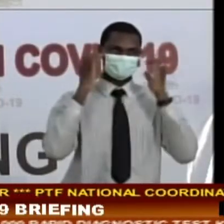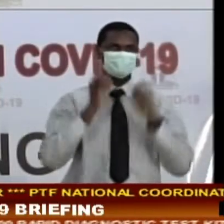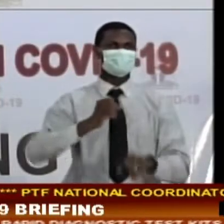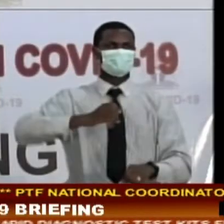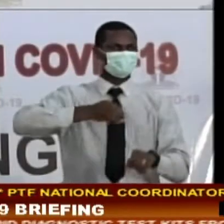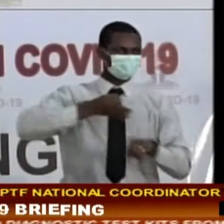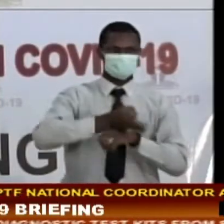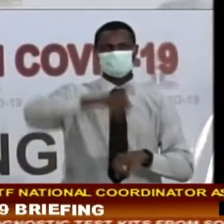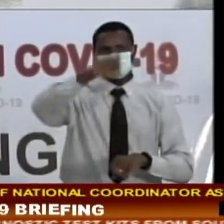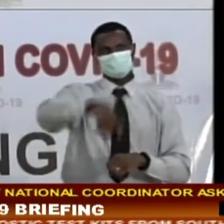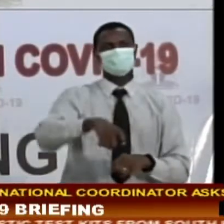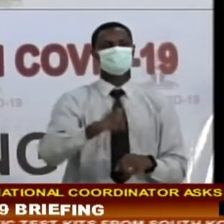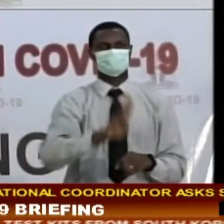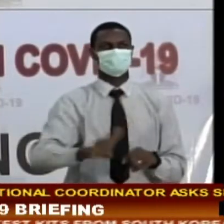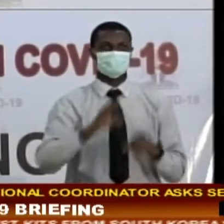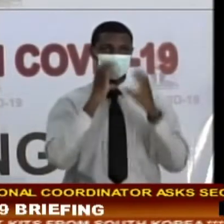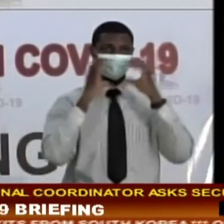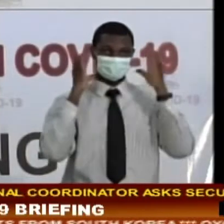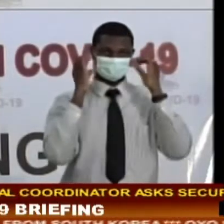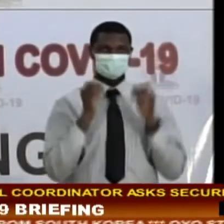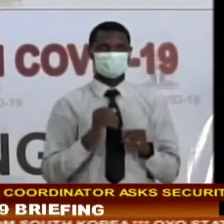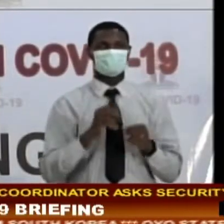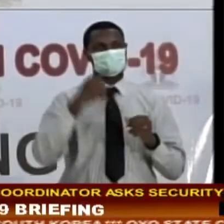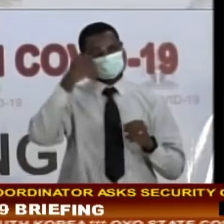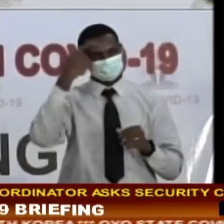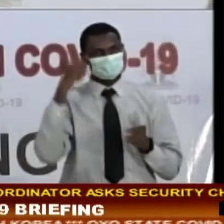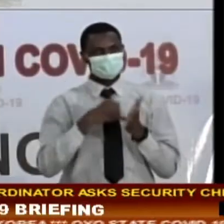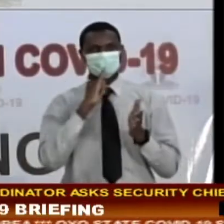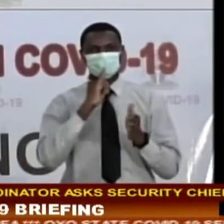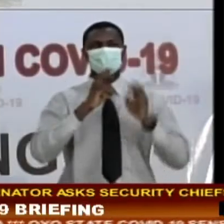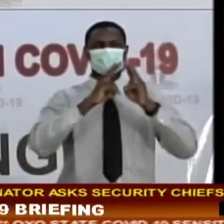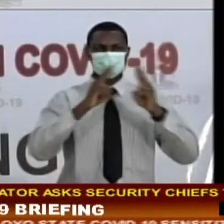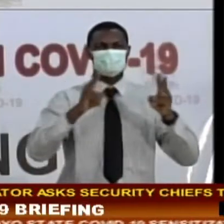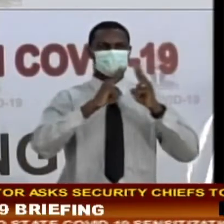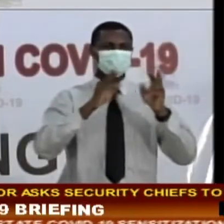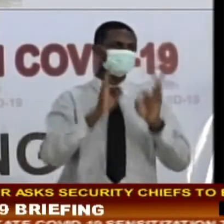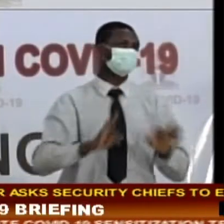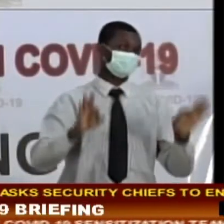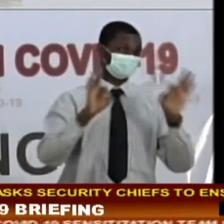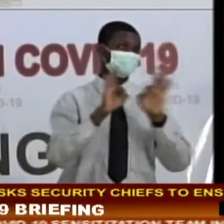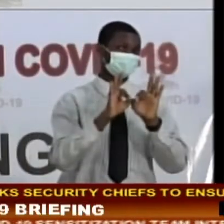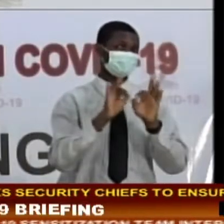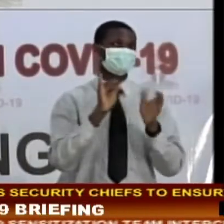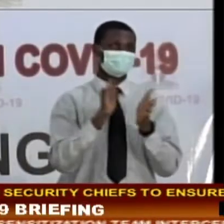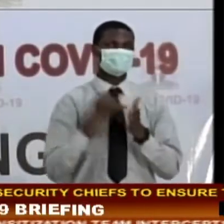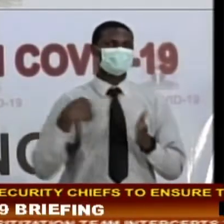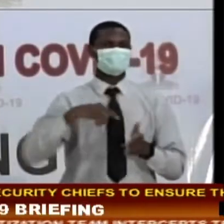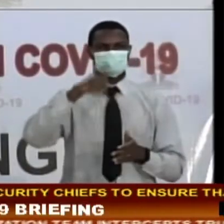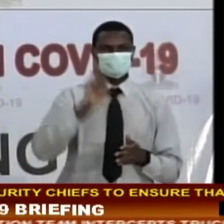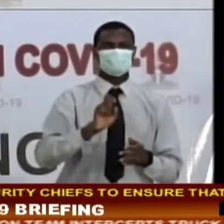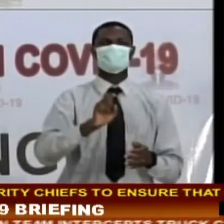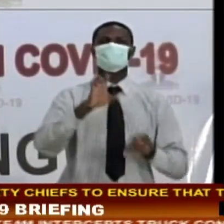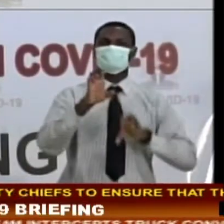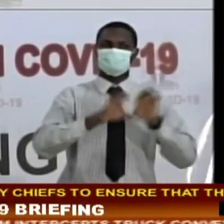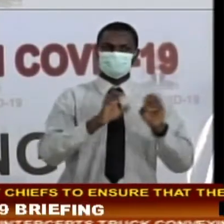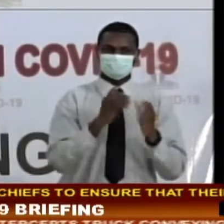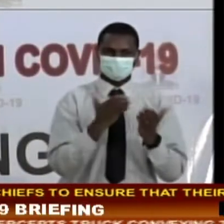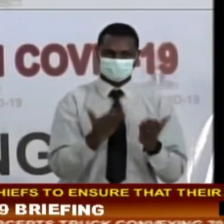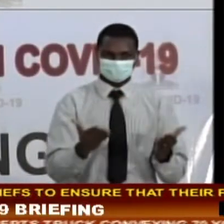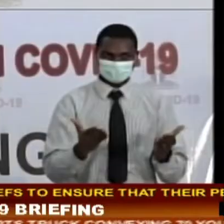enforced because it's very very important that we inculcate this culture of doing things for the